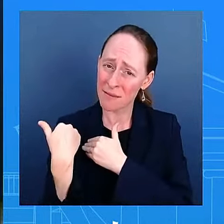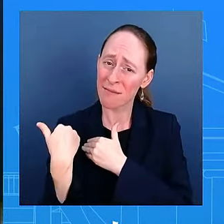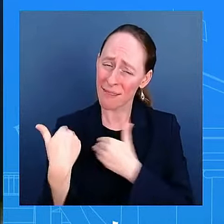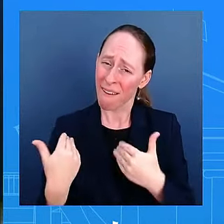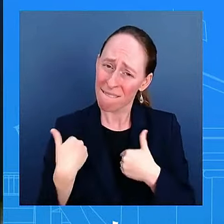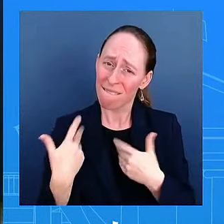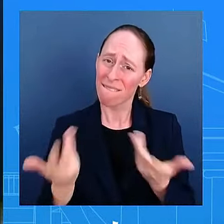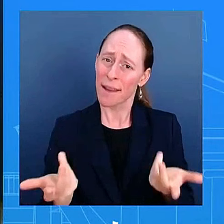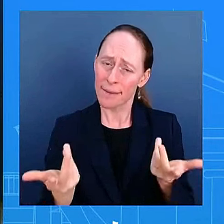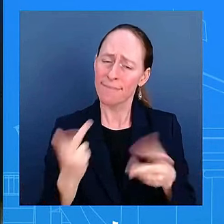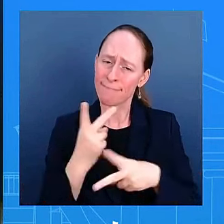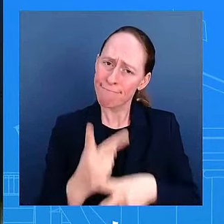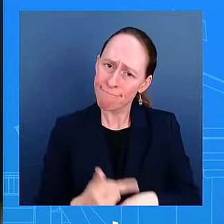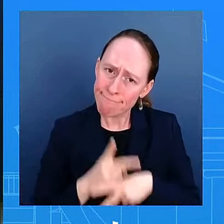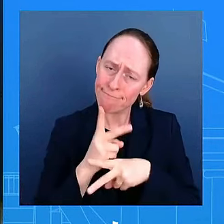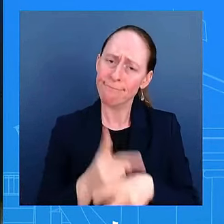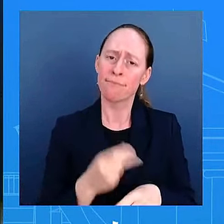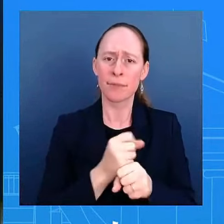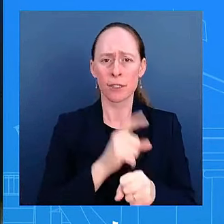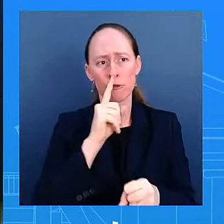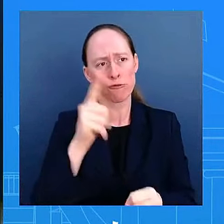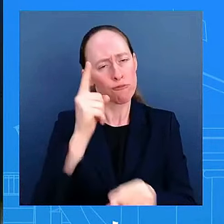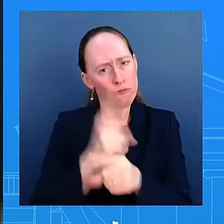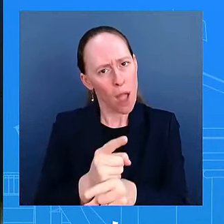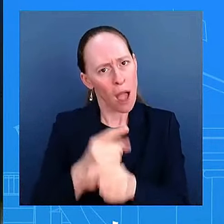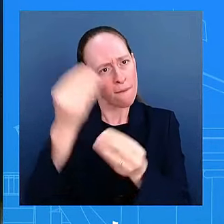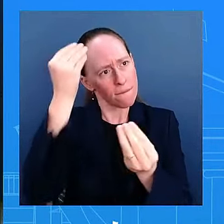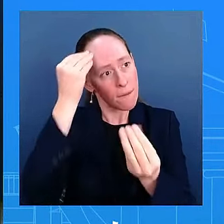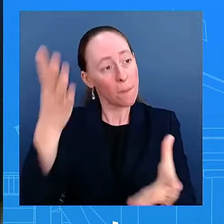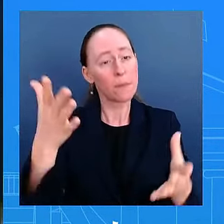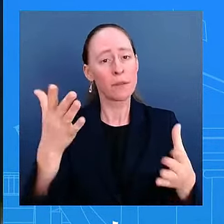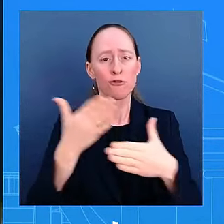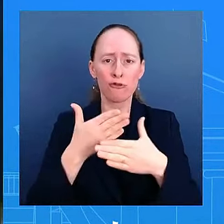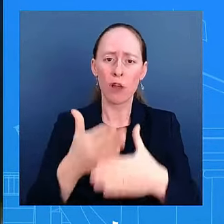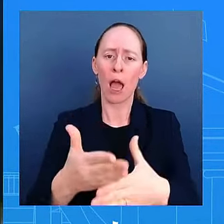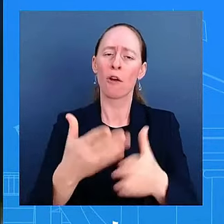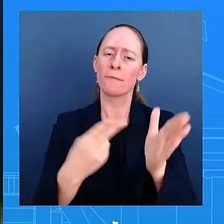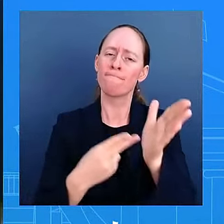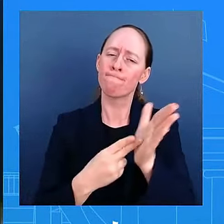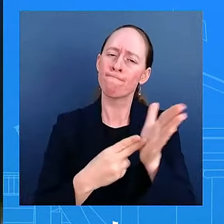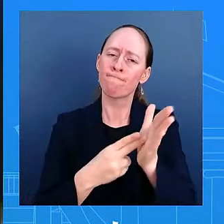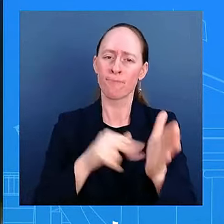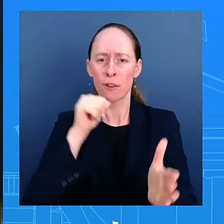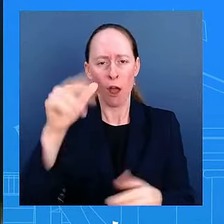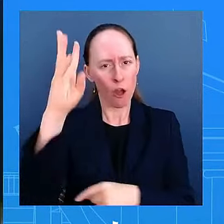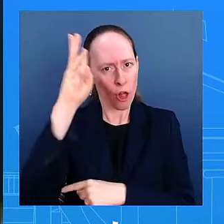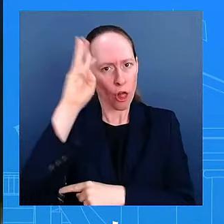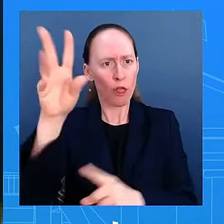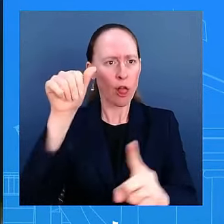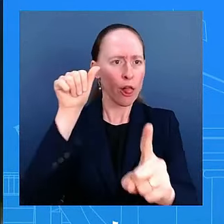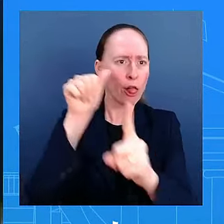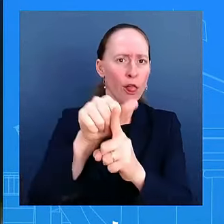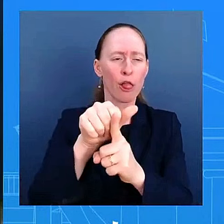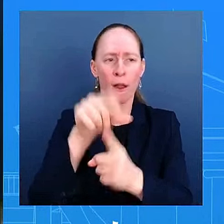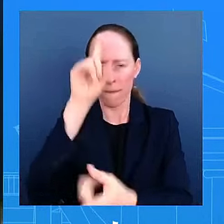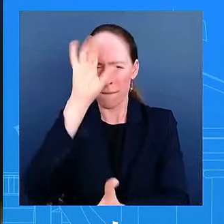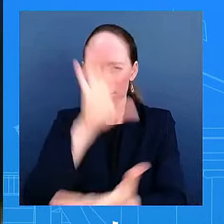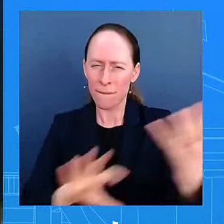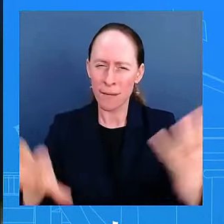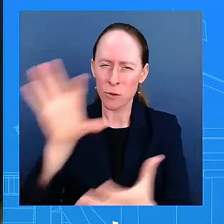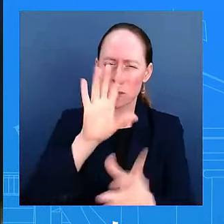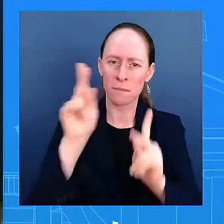you are sharing the right information, truthful information, not falsehoods that, you know, frankly,